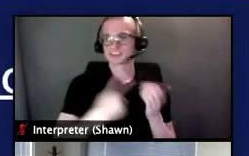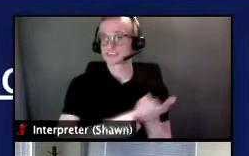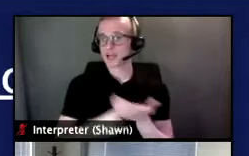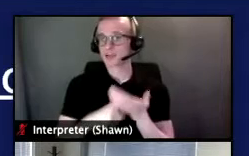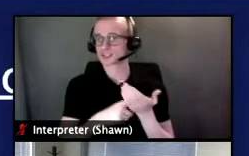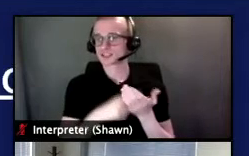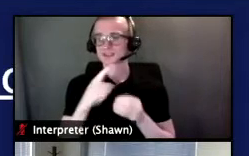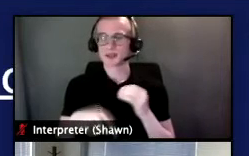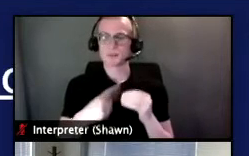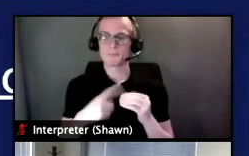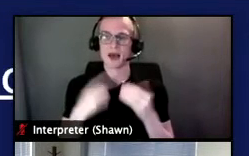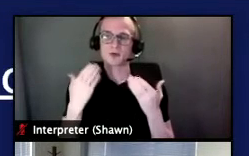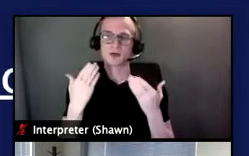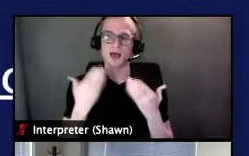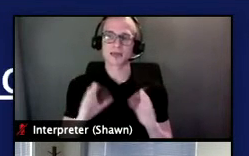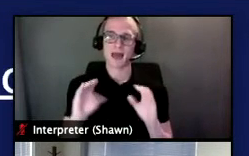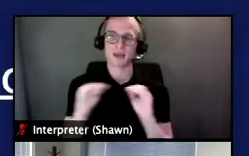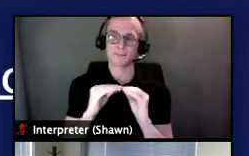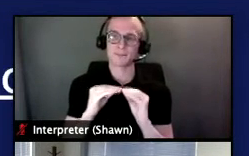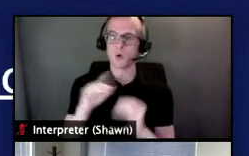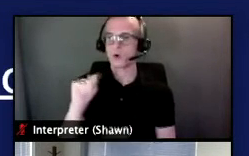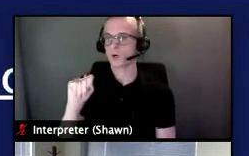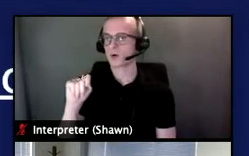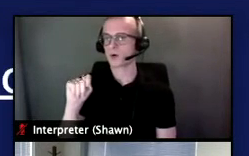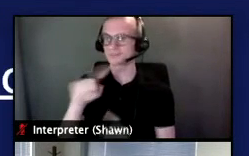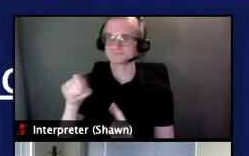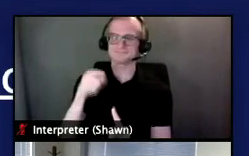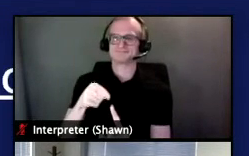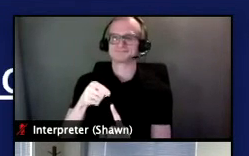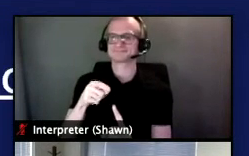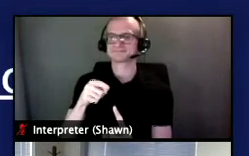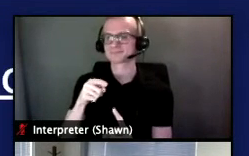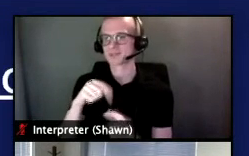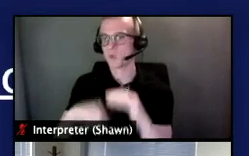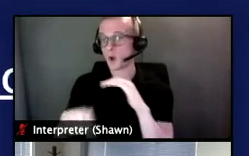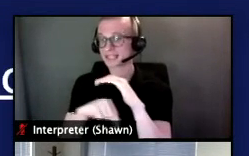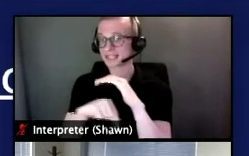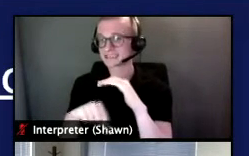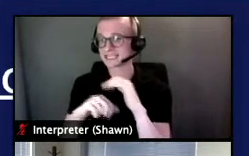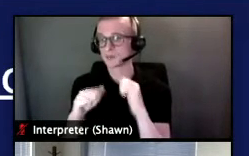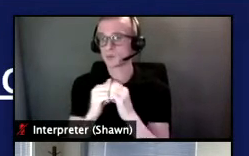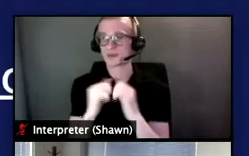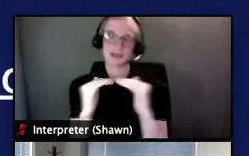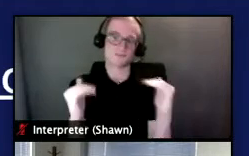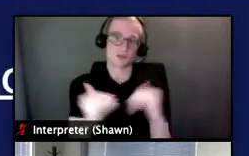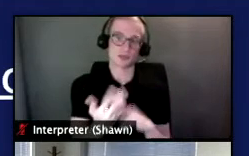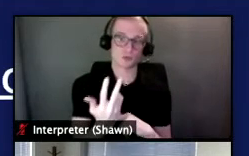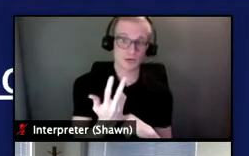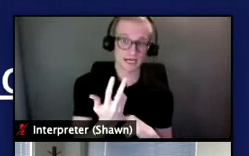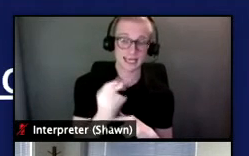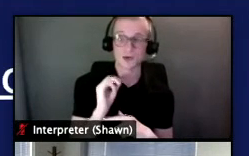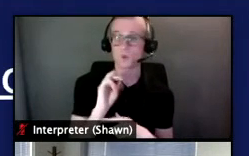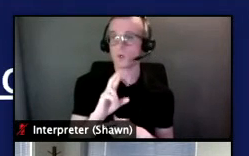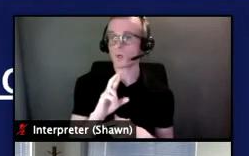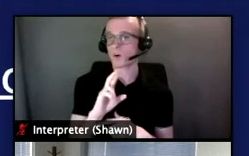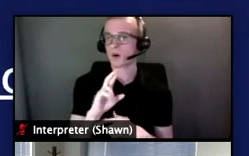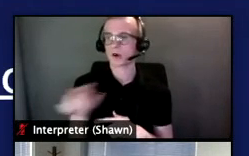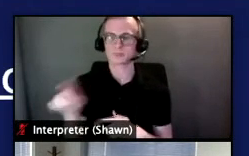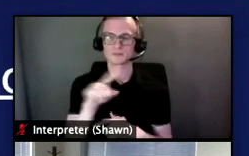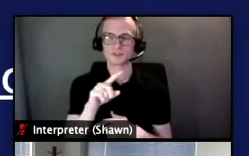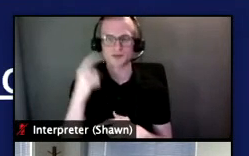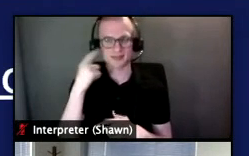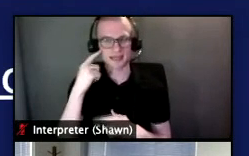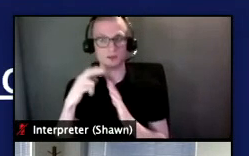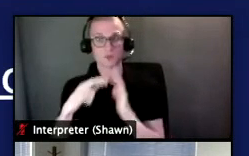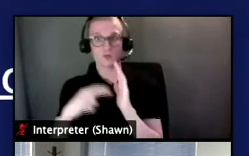allowing that more targeted quarantine even in level 3, or if you feel like the rules as they are now are important